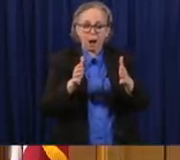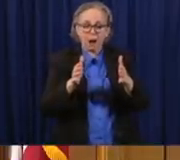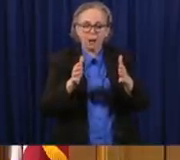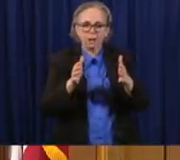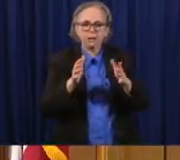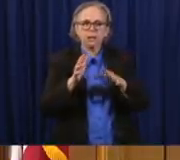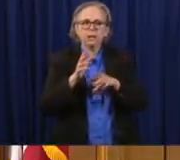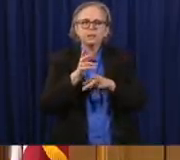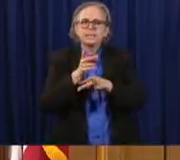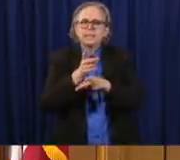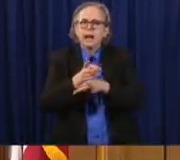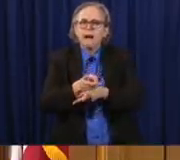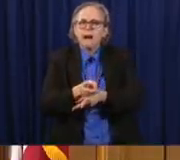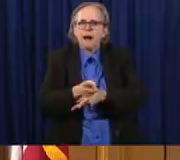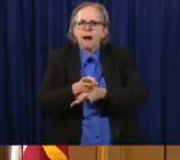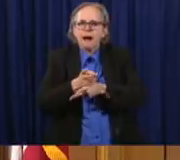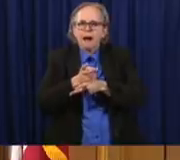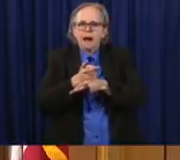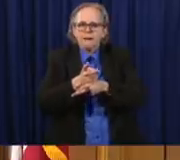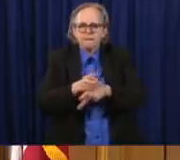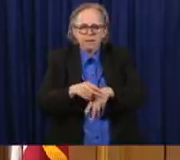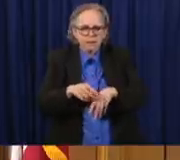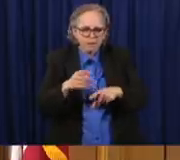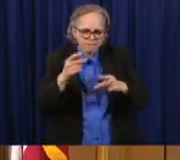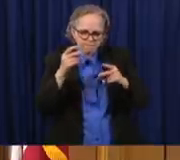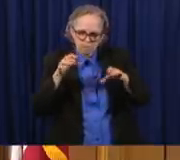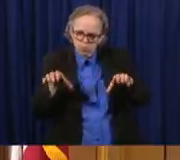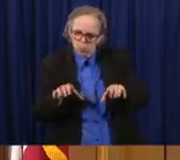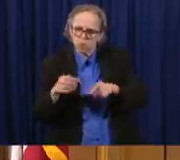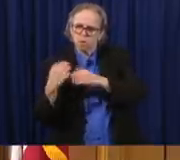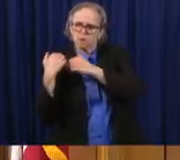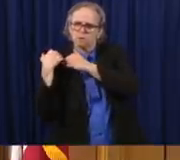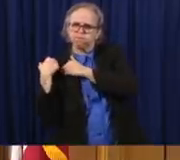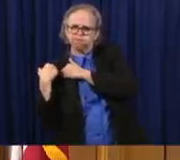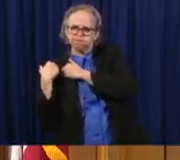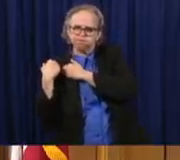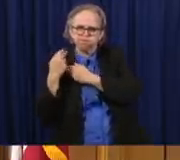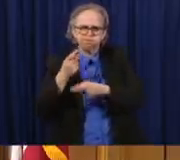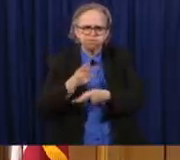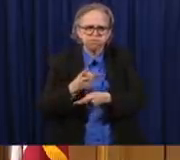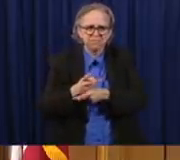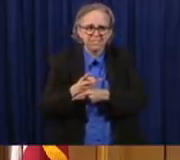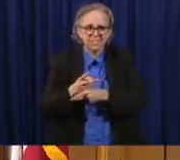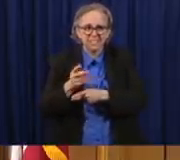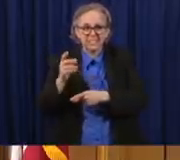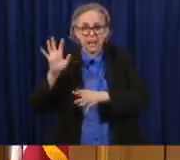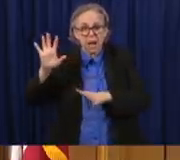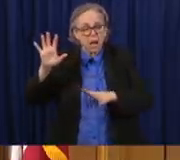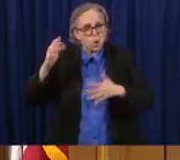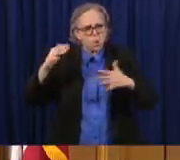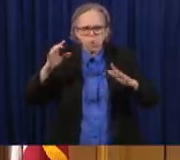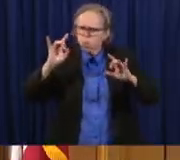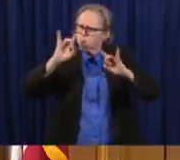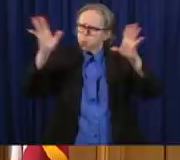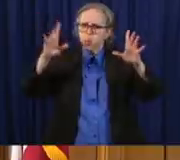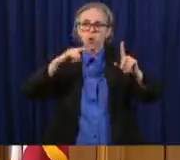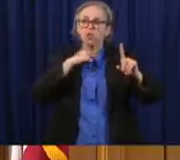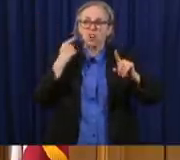We must get this right because the stakes are very high. If we don't do it right,